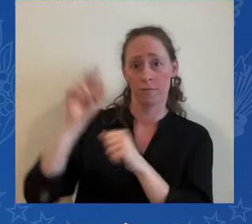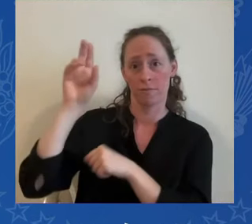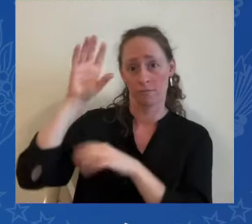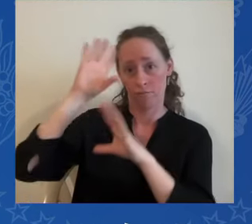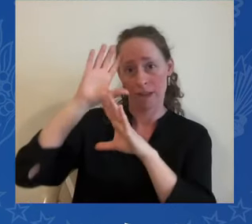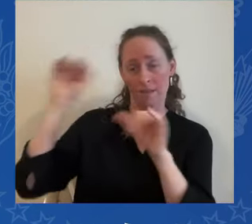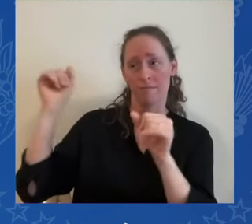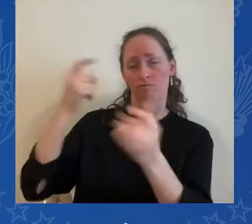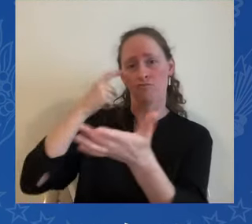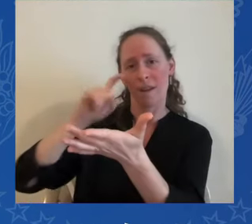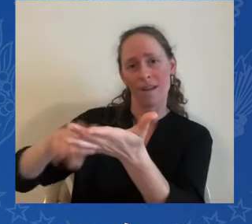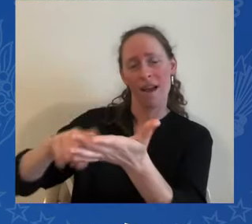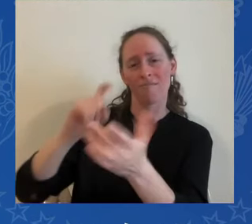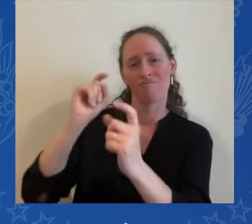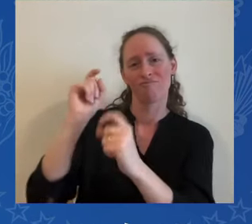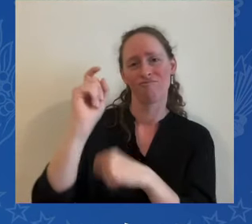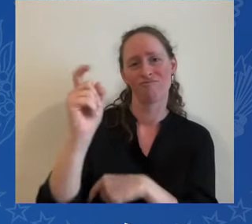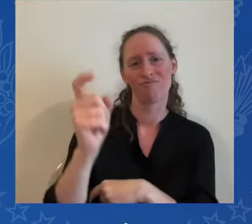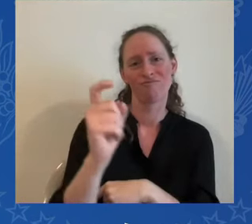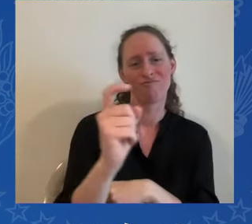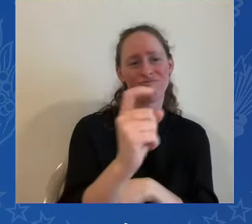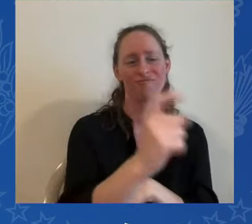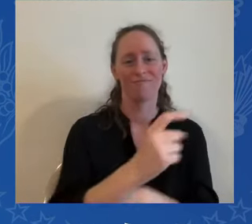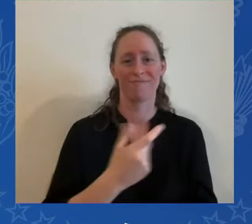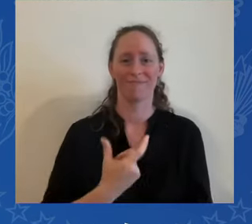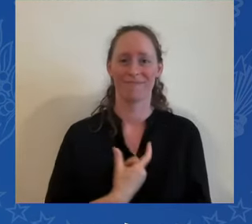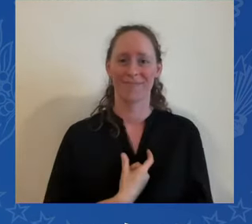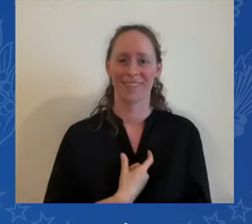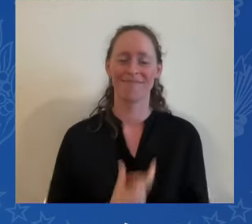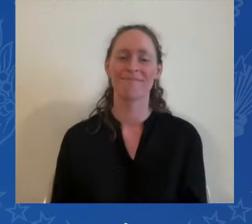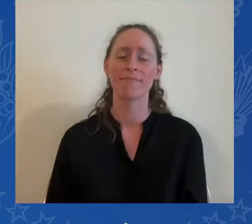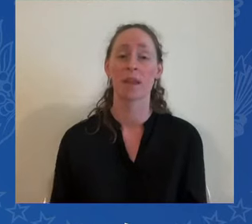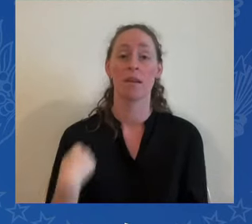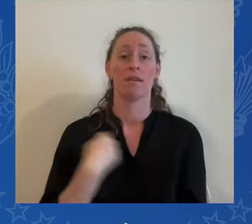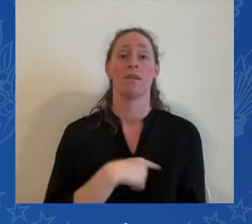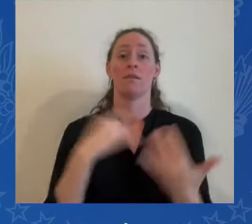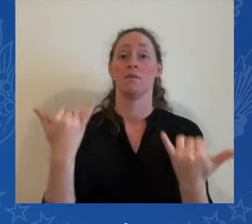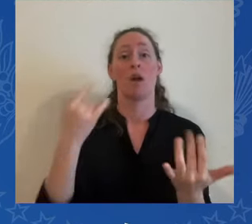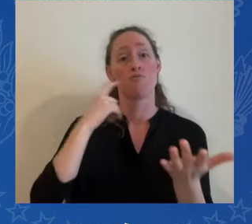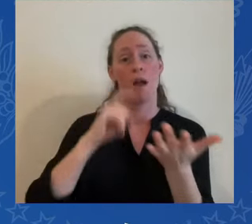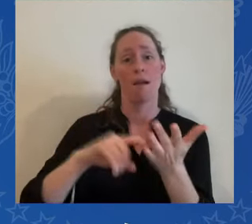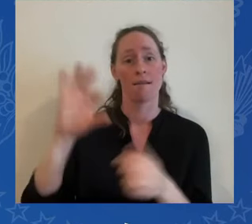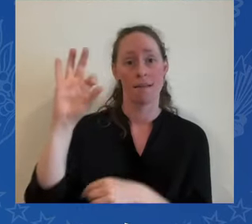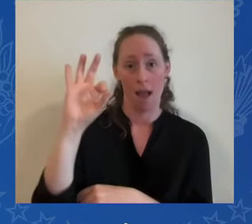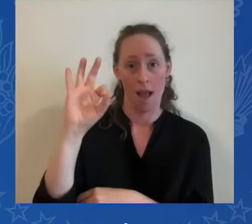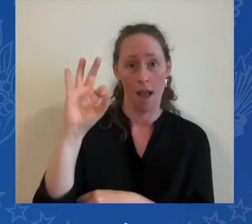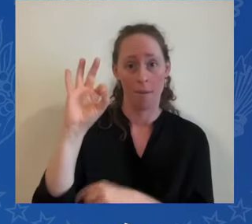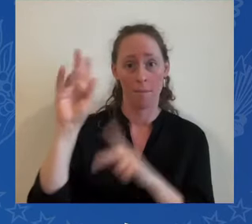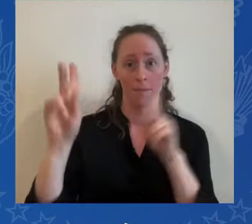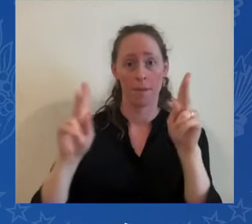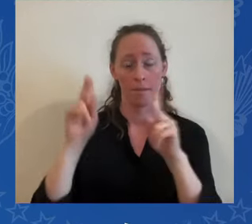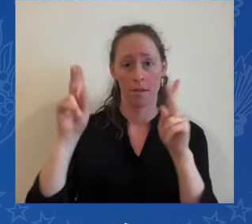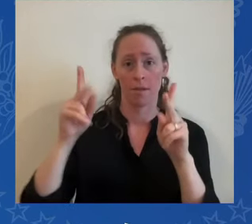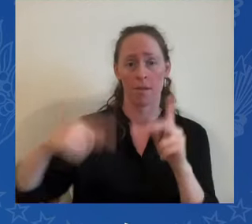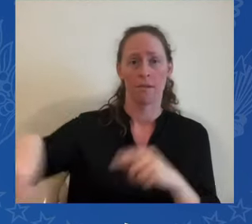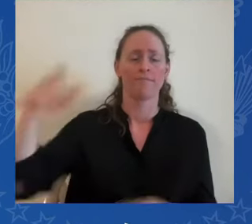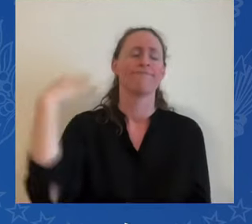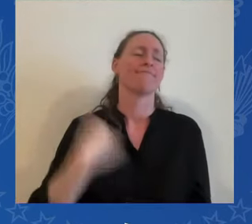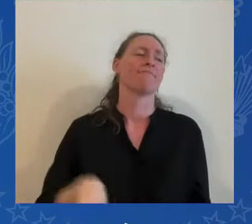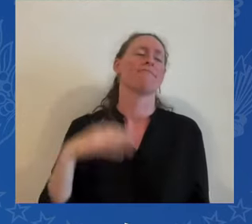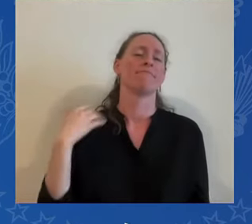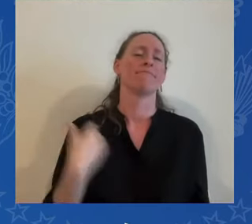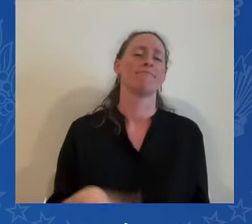today have demonstrated, quote, extraordinary valor above and beyond the call of